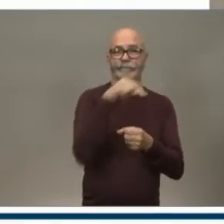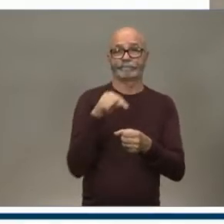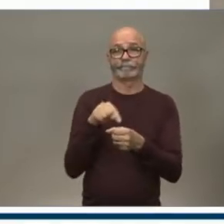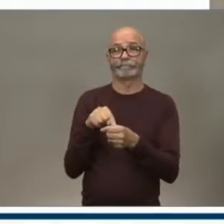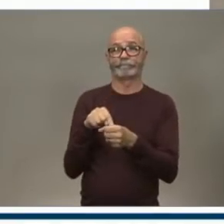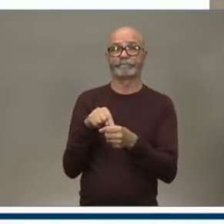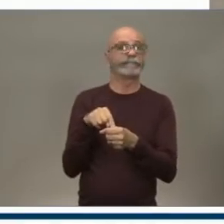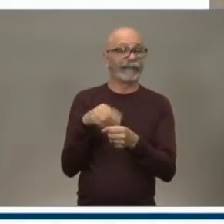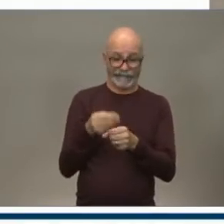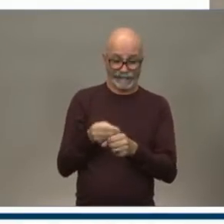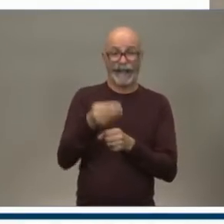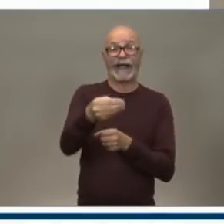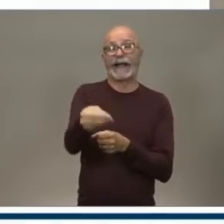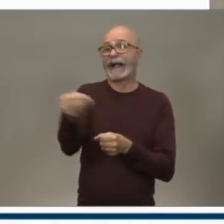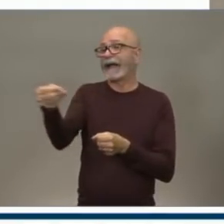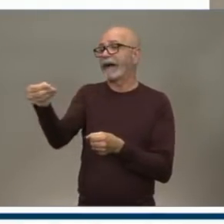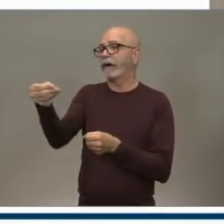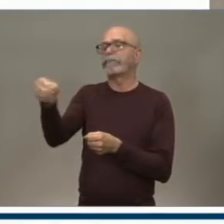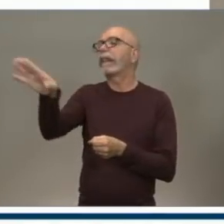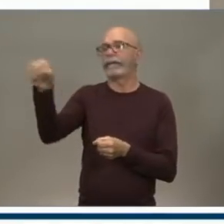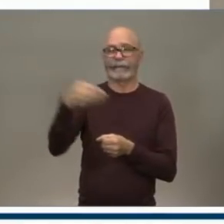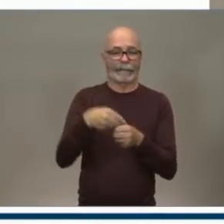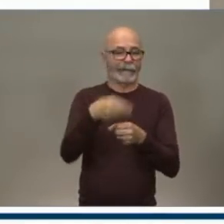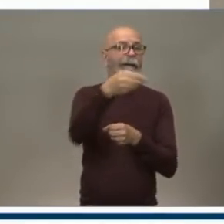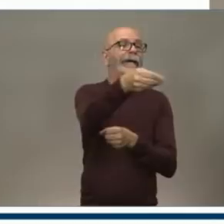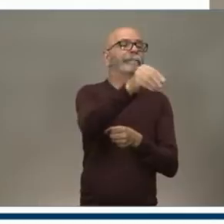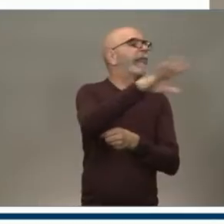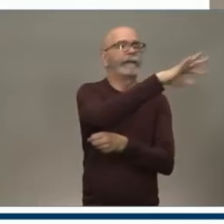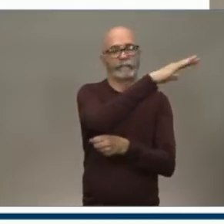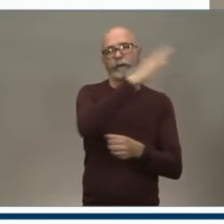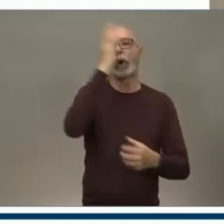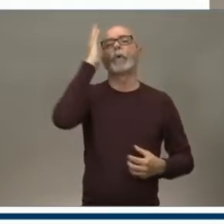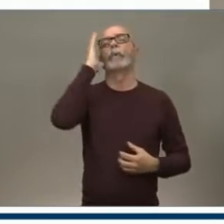province. It's not just about what people in Metro Halifax